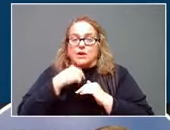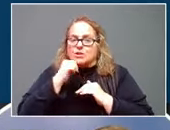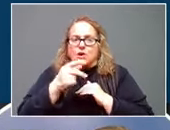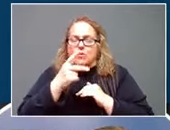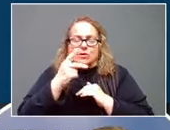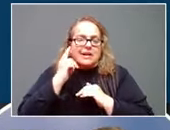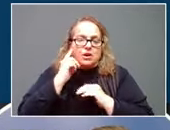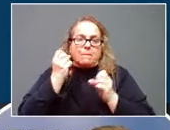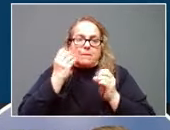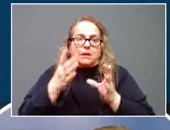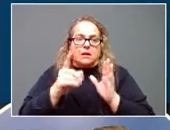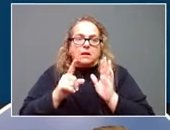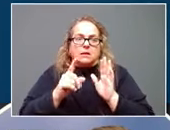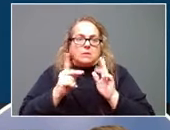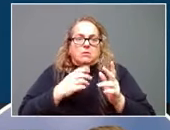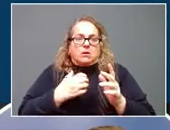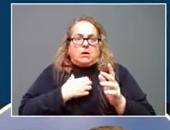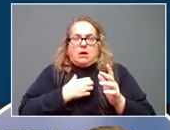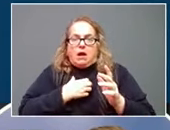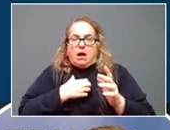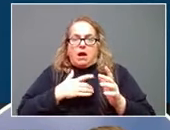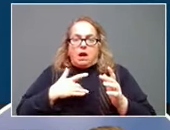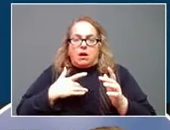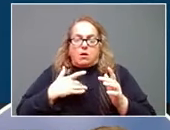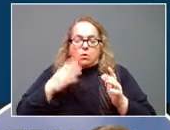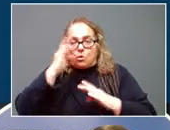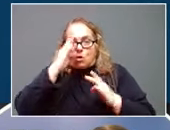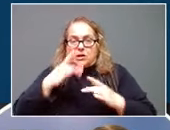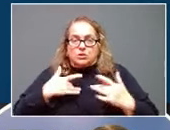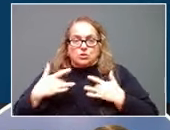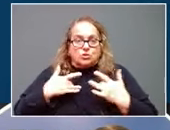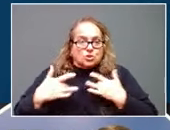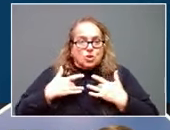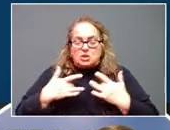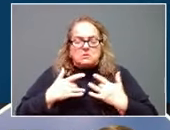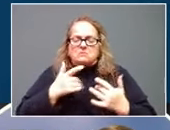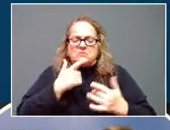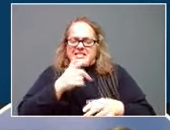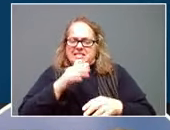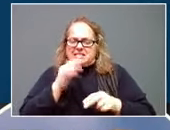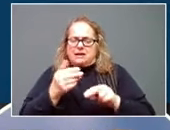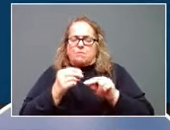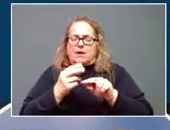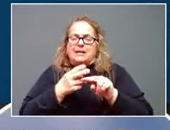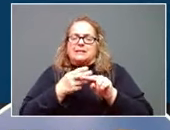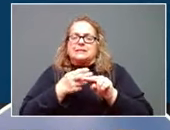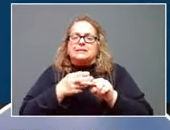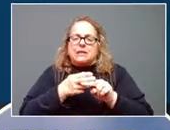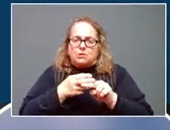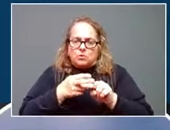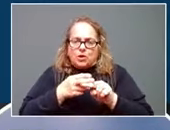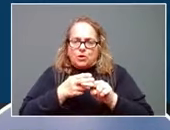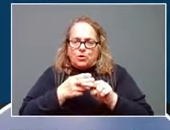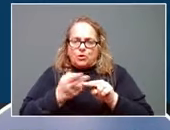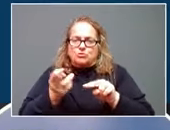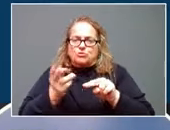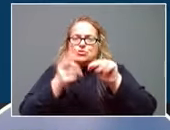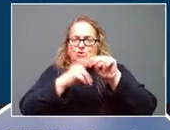time because it does appear to be a more temporary surge that is beginning to subside.